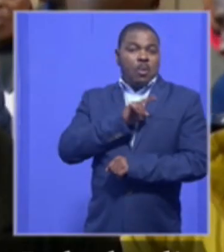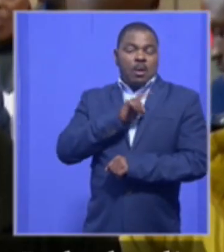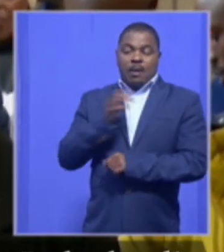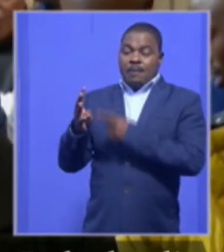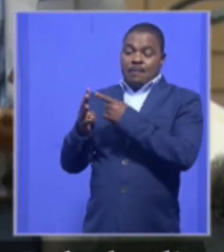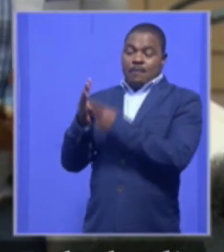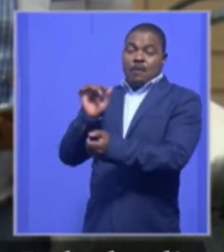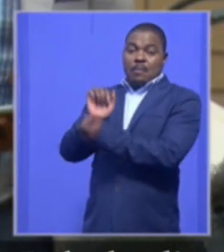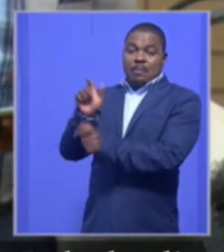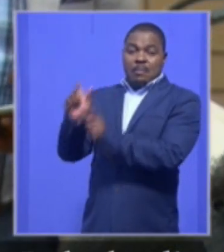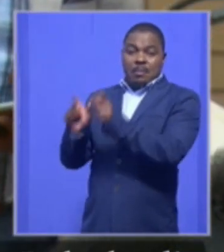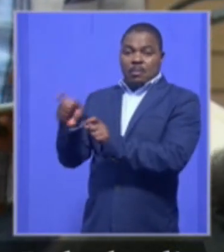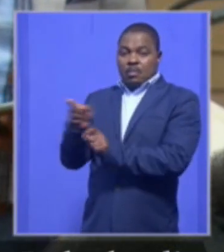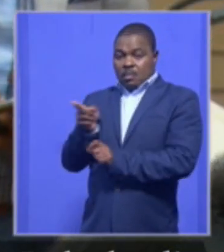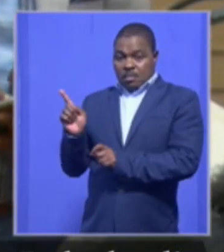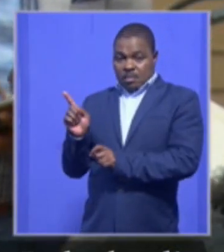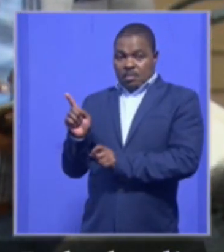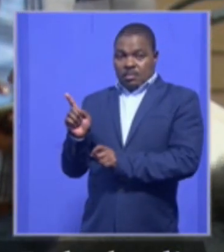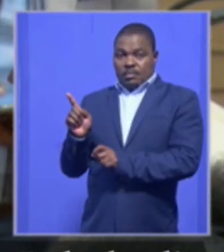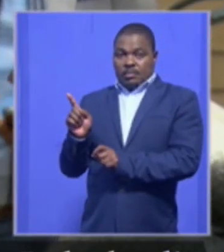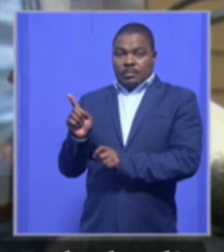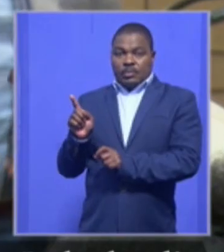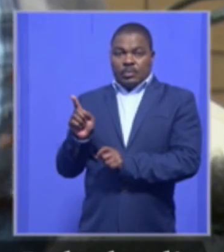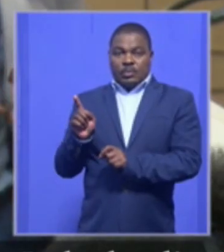bane bao ba latofatšago ka polao